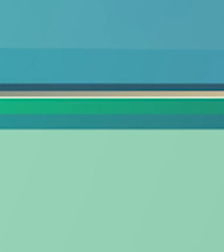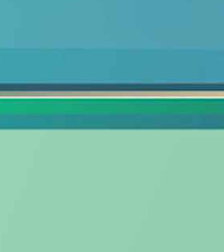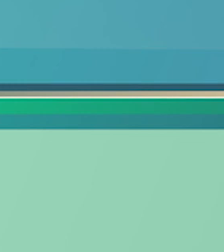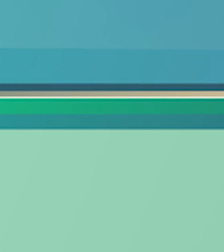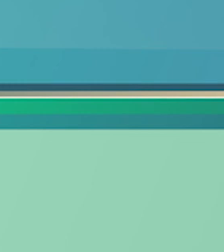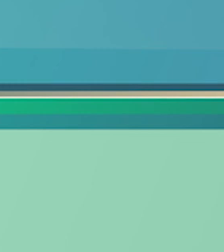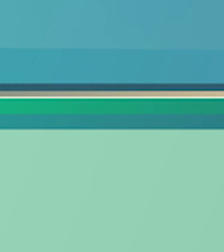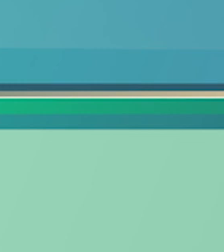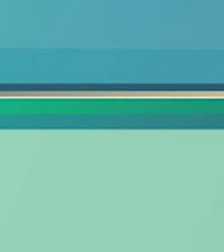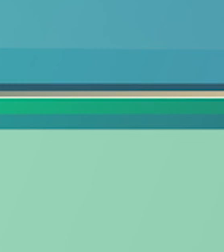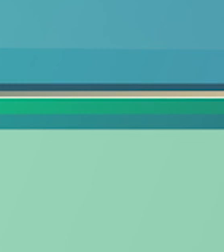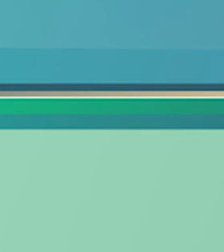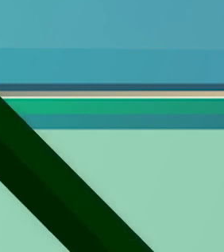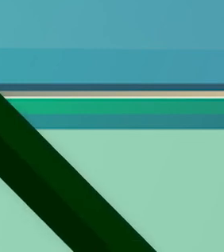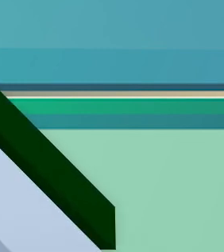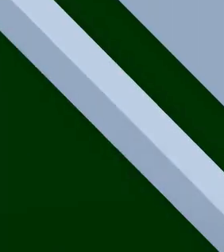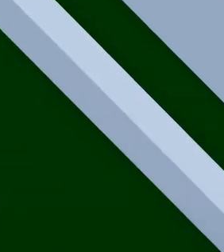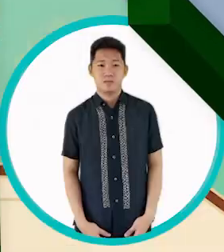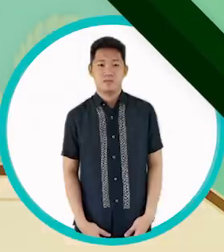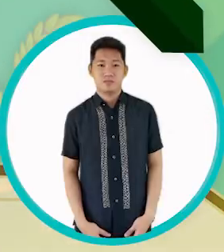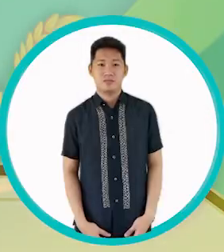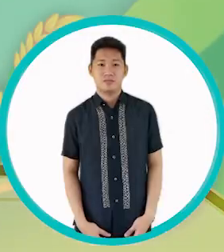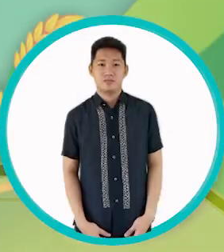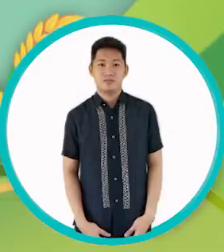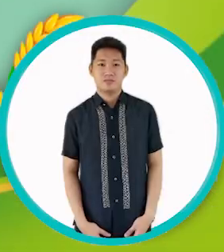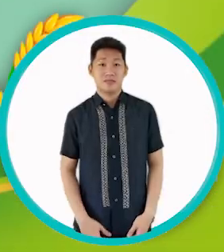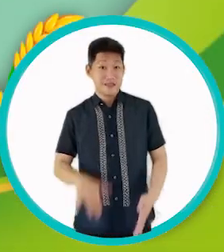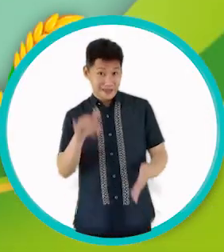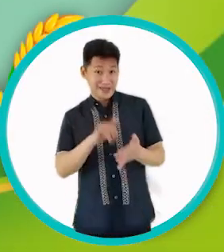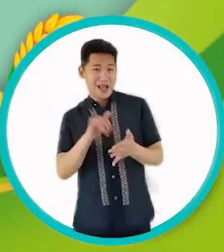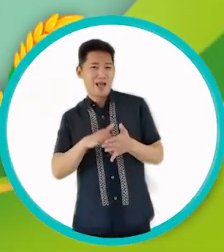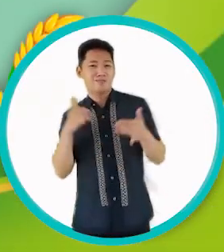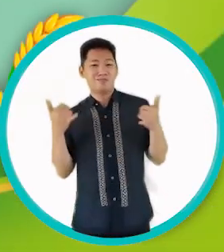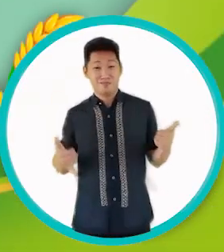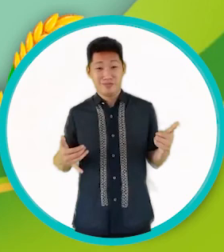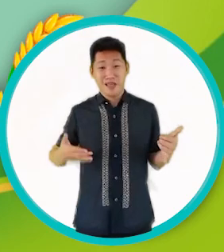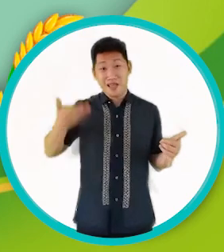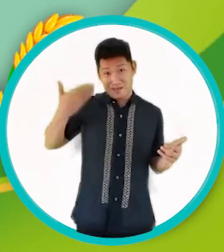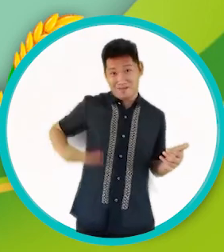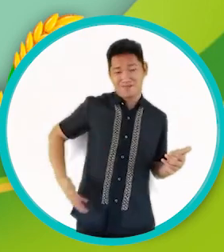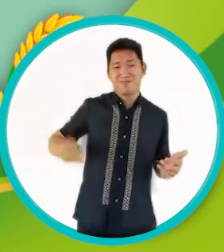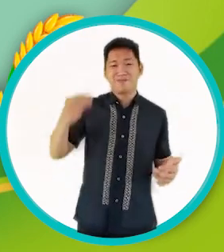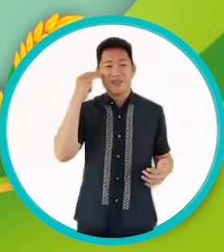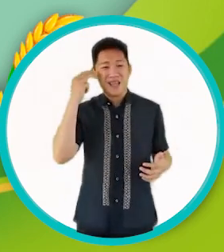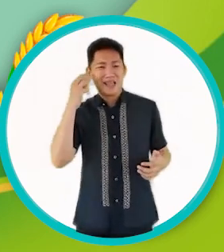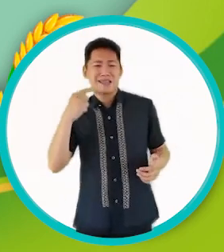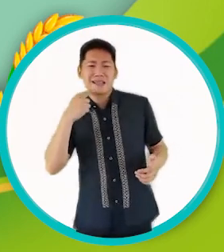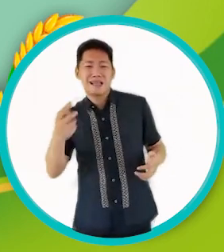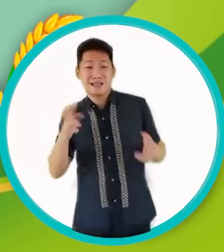sure to use the appropriate transition words. That's it for now. This is Teacher